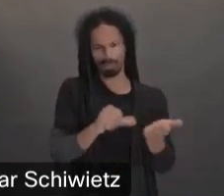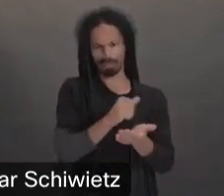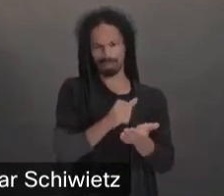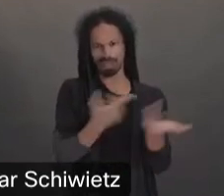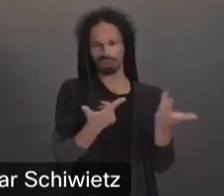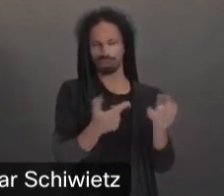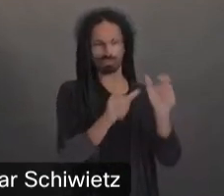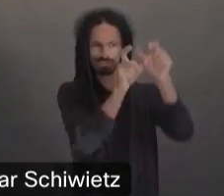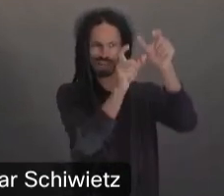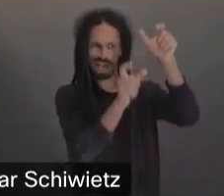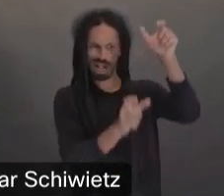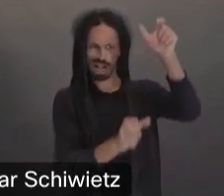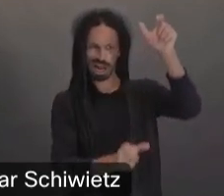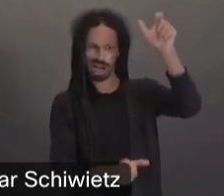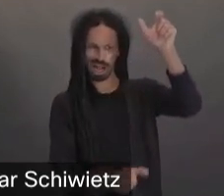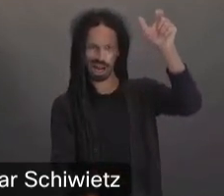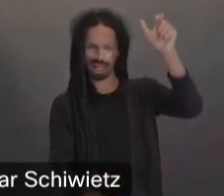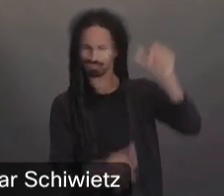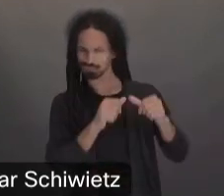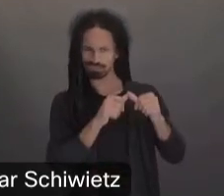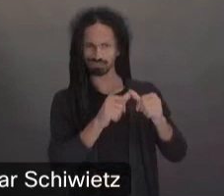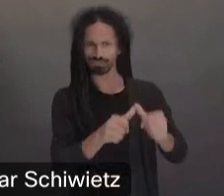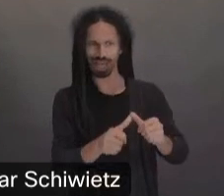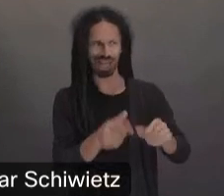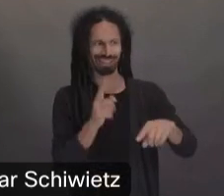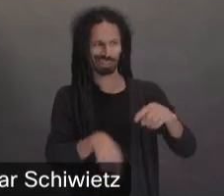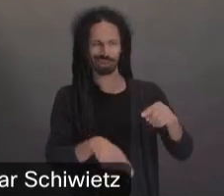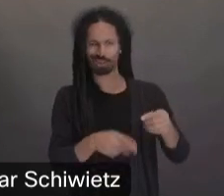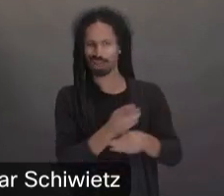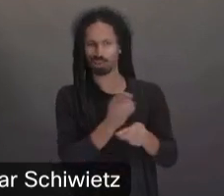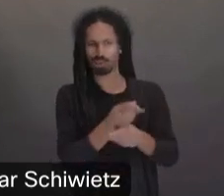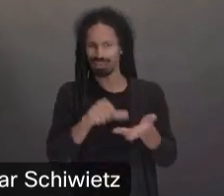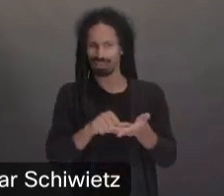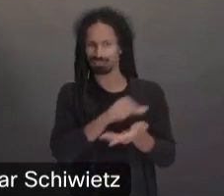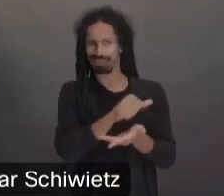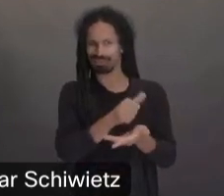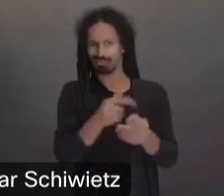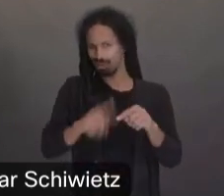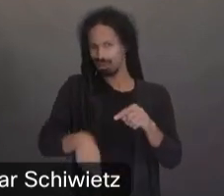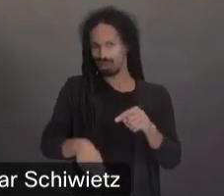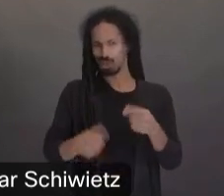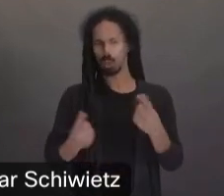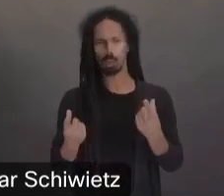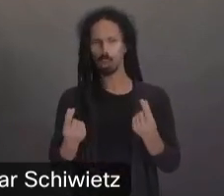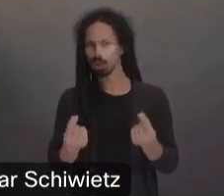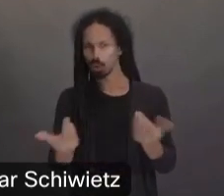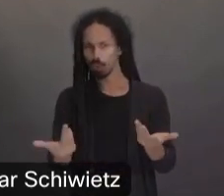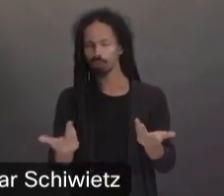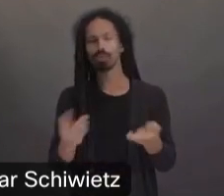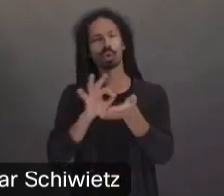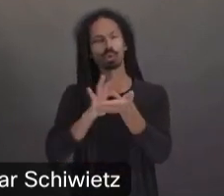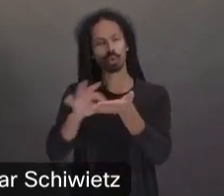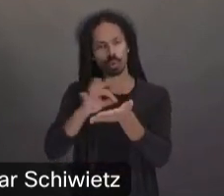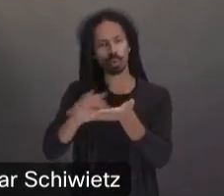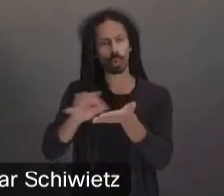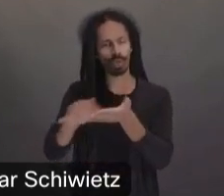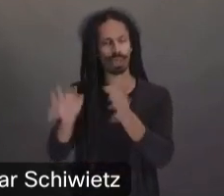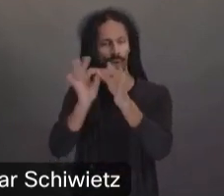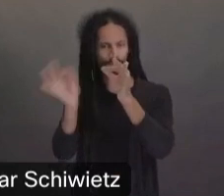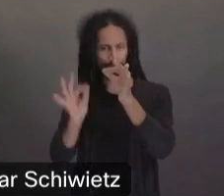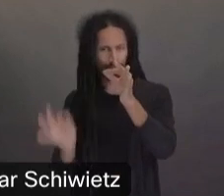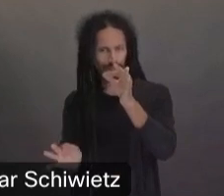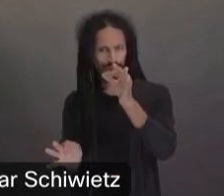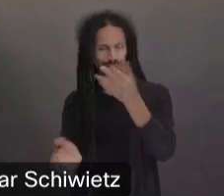something that you just simply count from the beginning of the page to where it is that you found your information. So just count